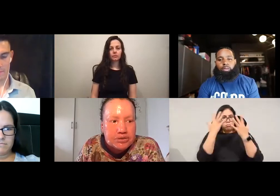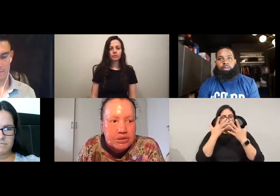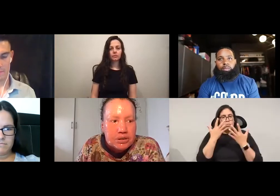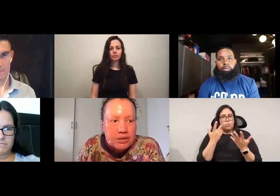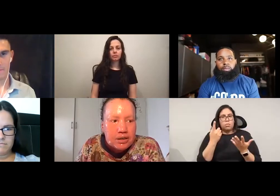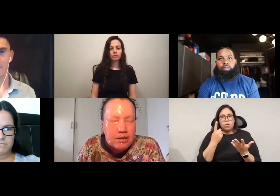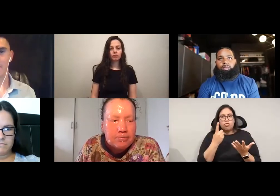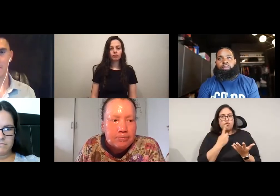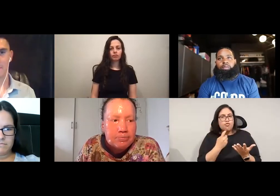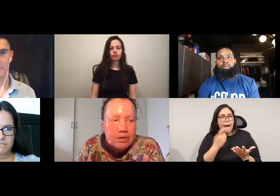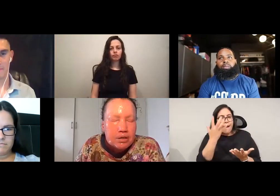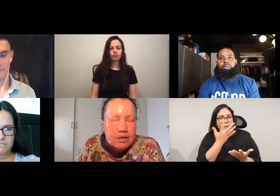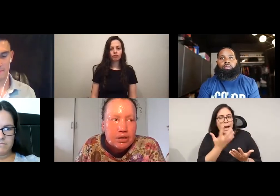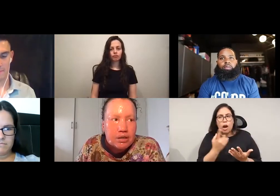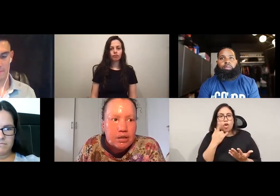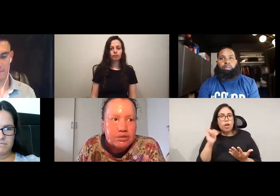sunburnt.